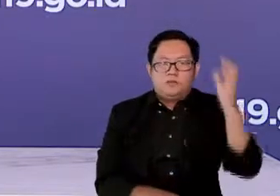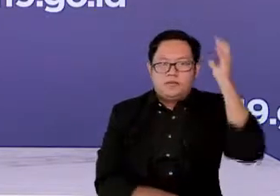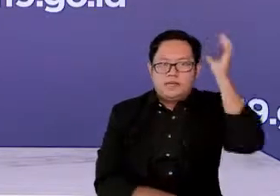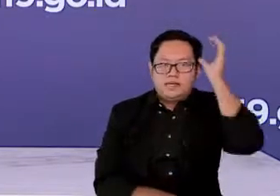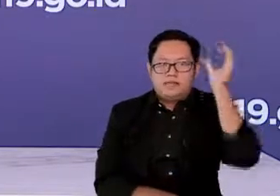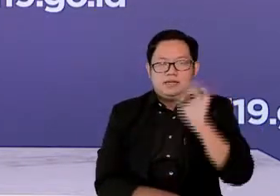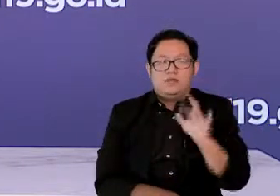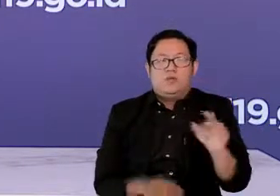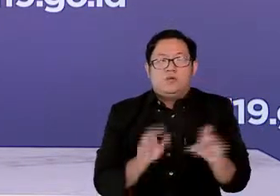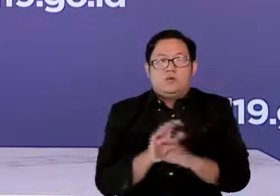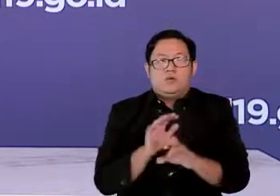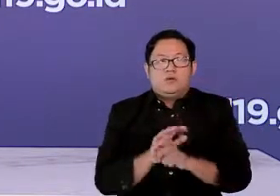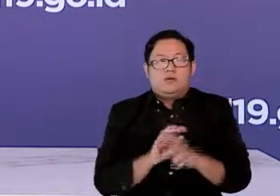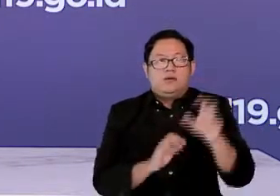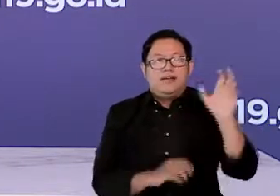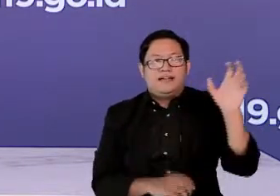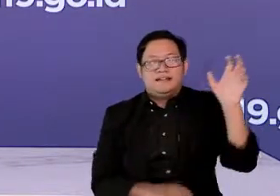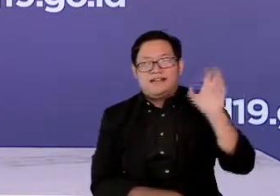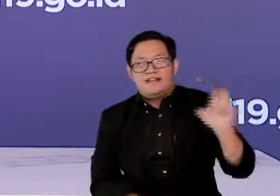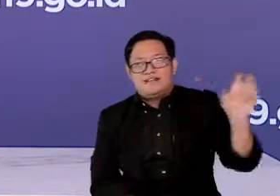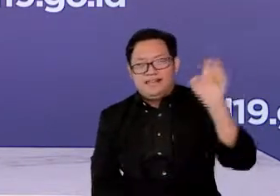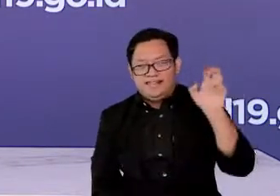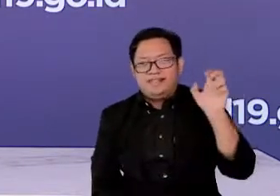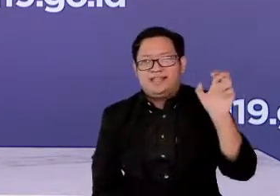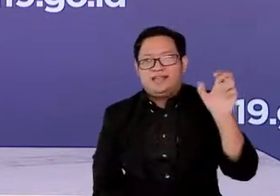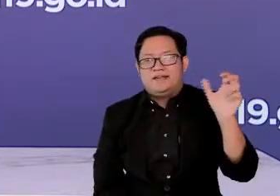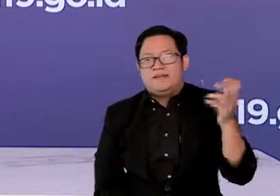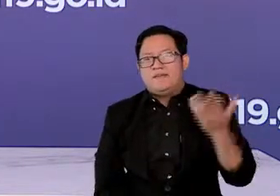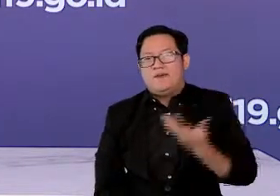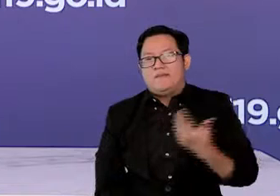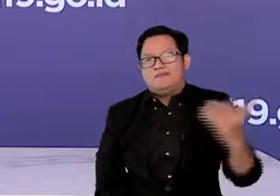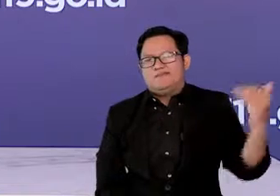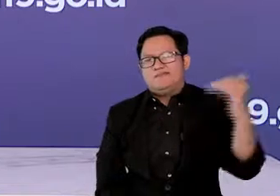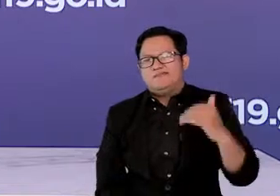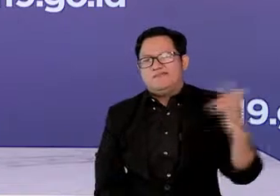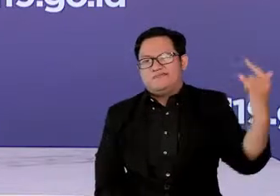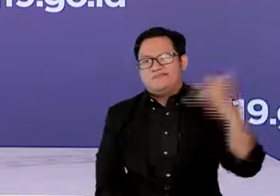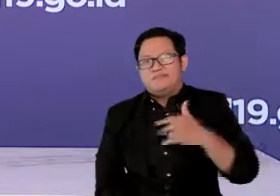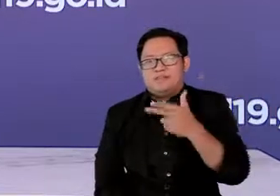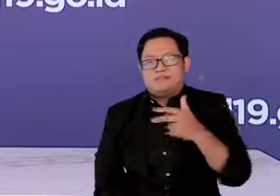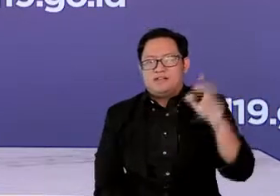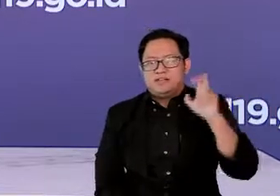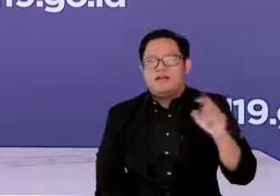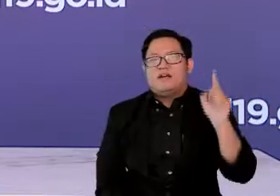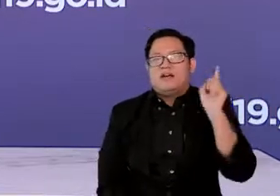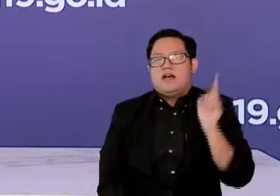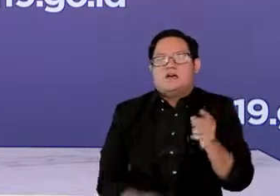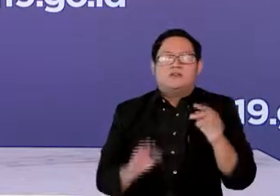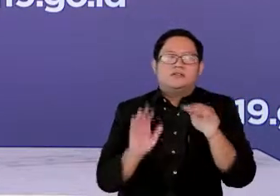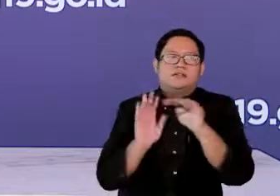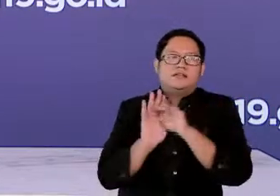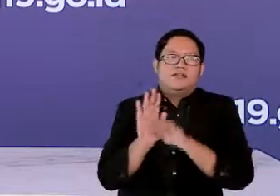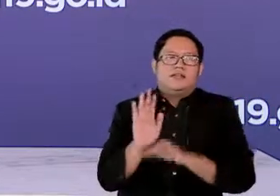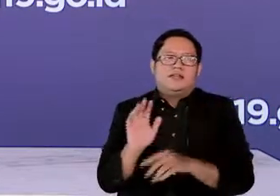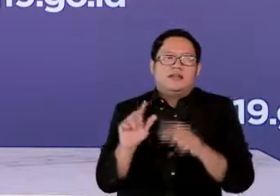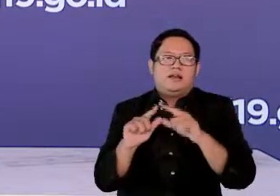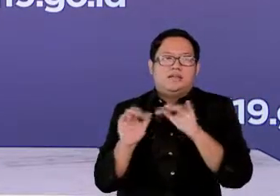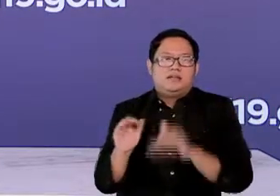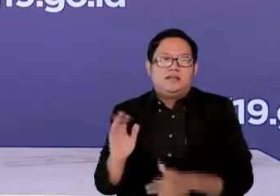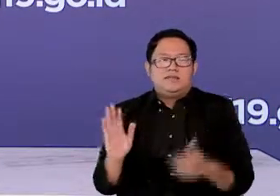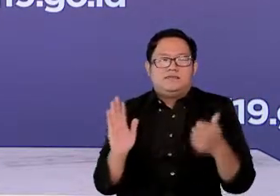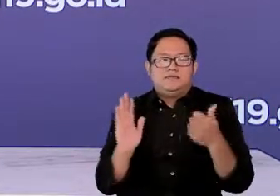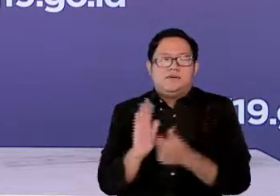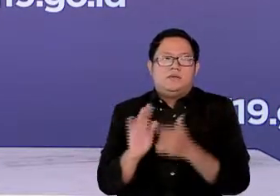international travelers seeking entry to Indonesia to fulfill all administrative requirements in accordance with